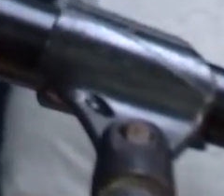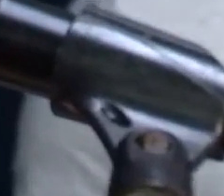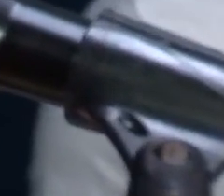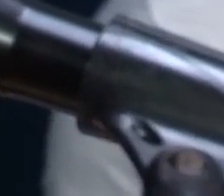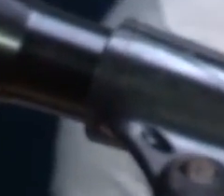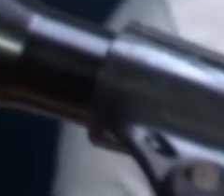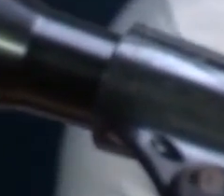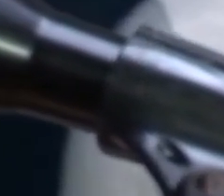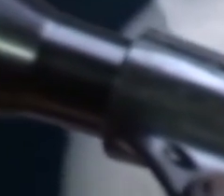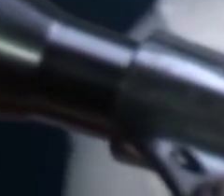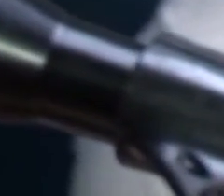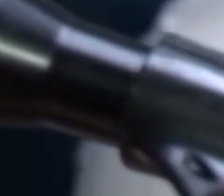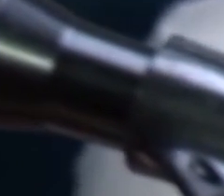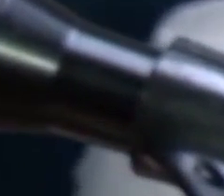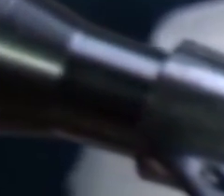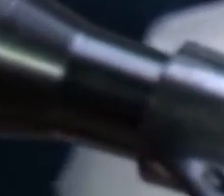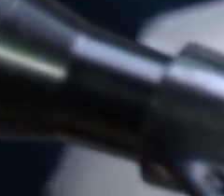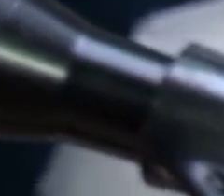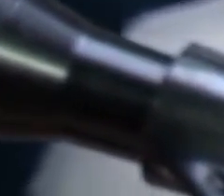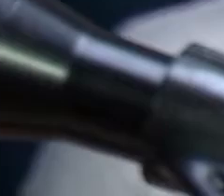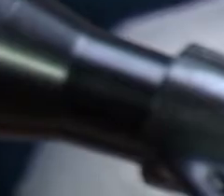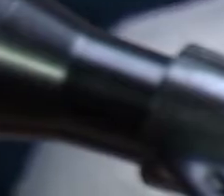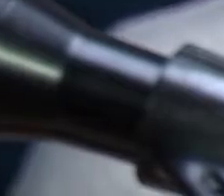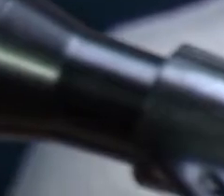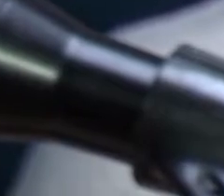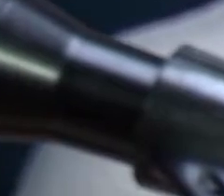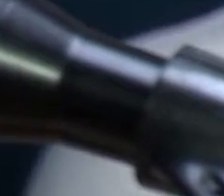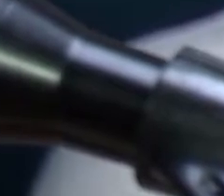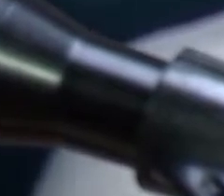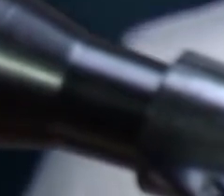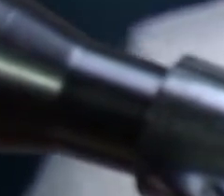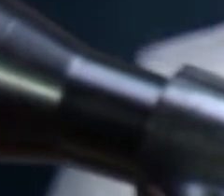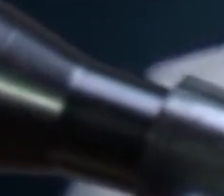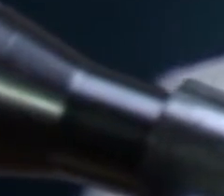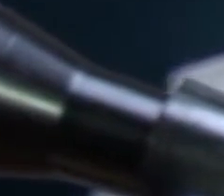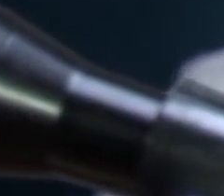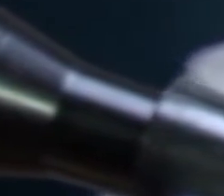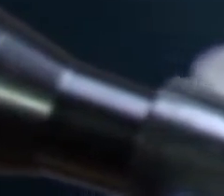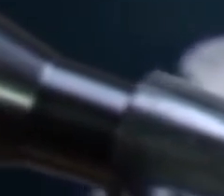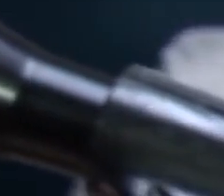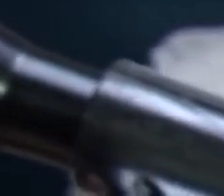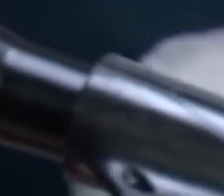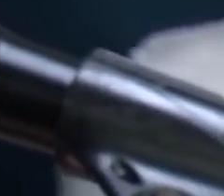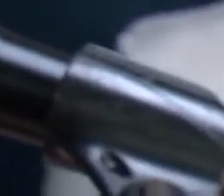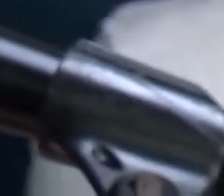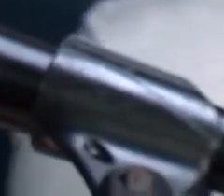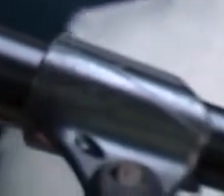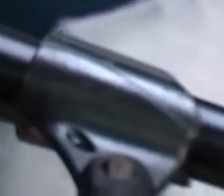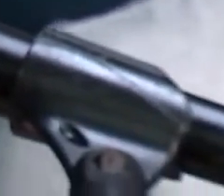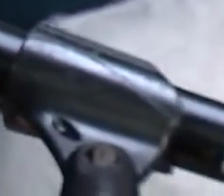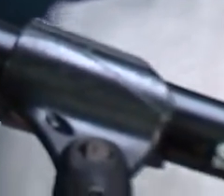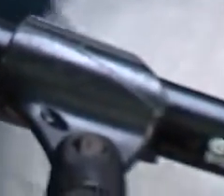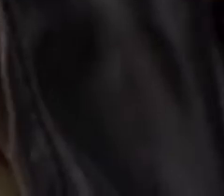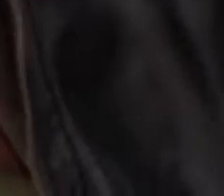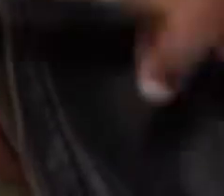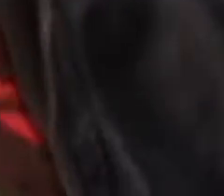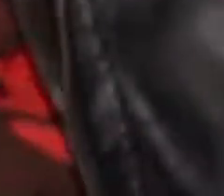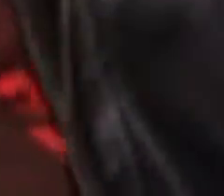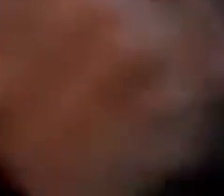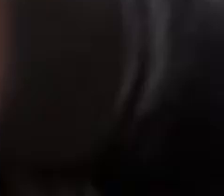All I wanted was one time, see you laughing, girl. I only wanted